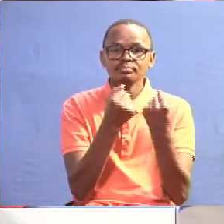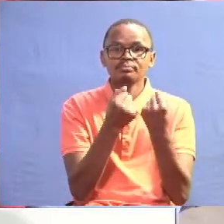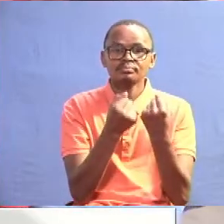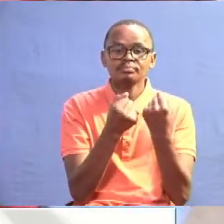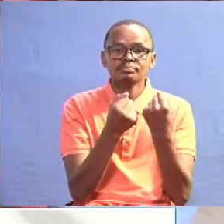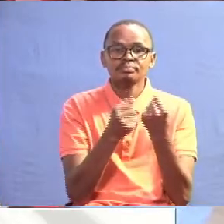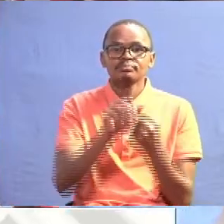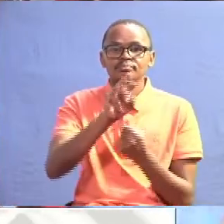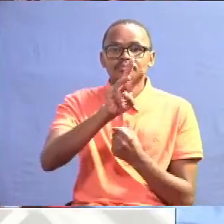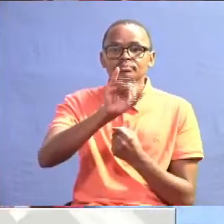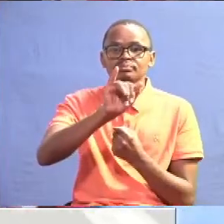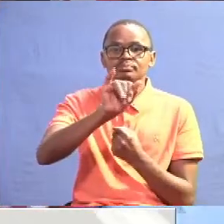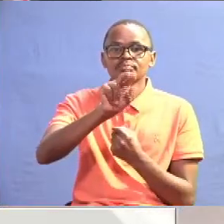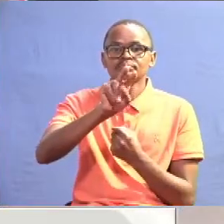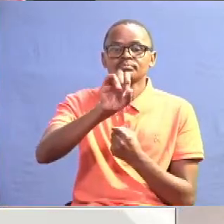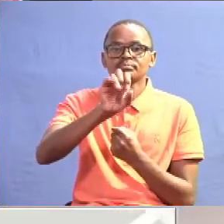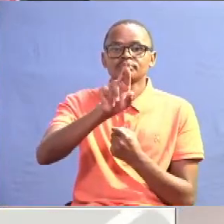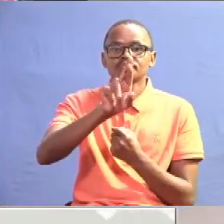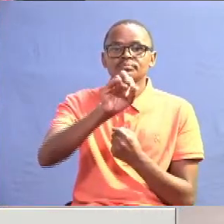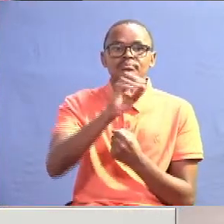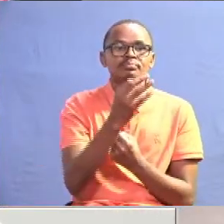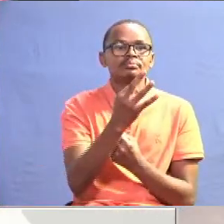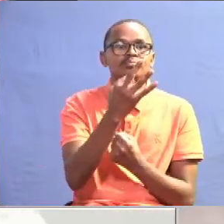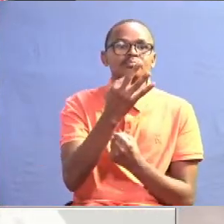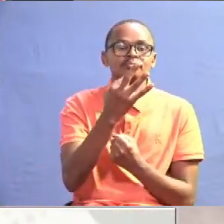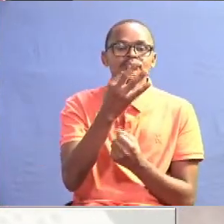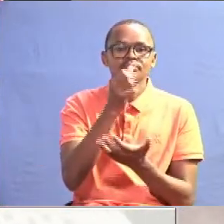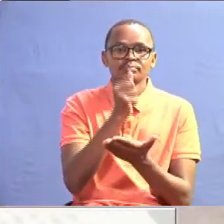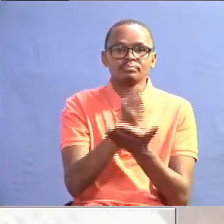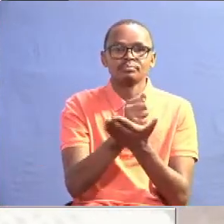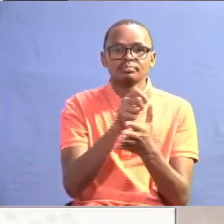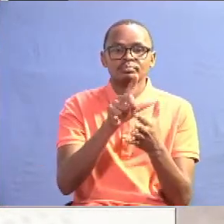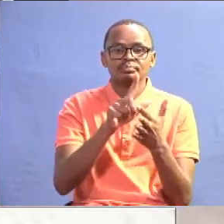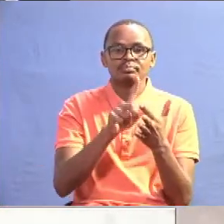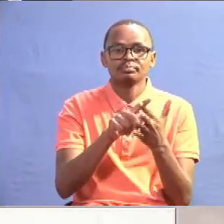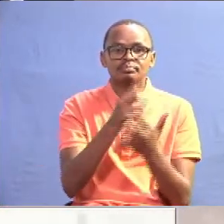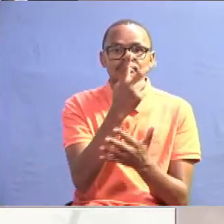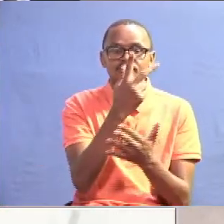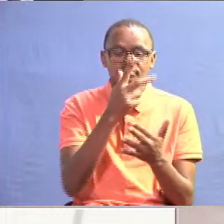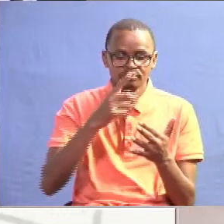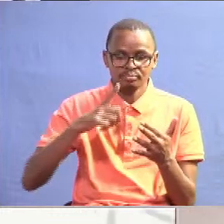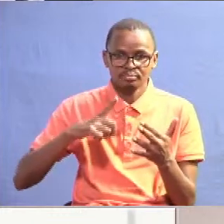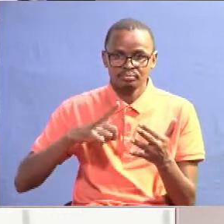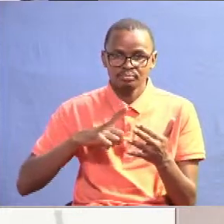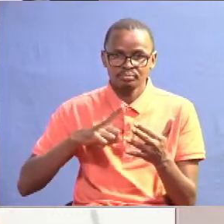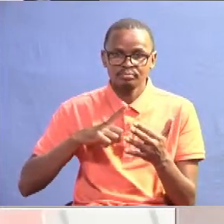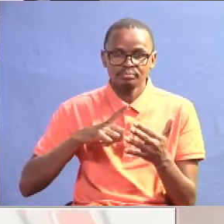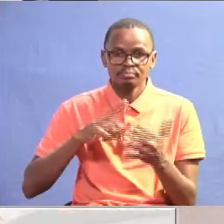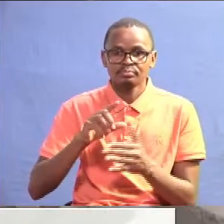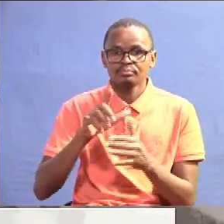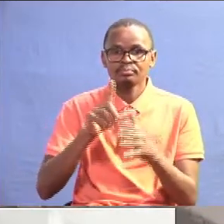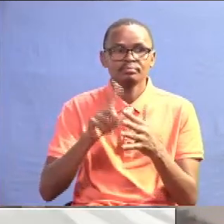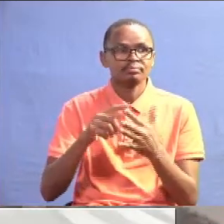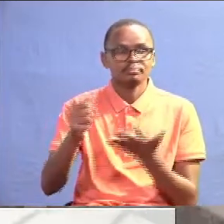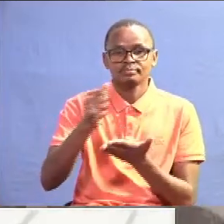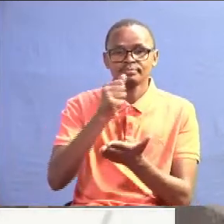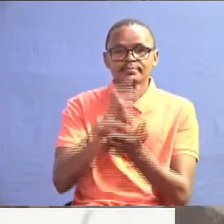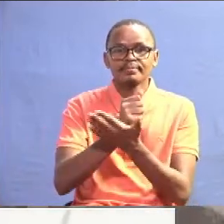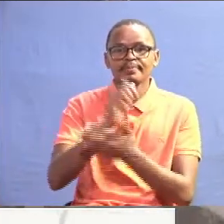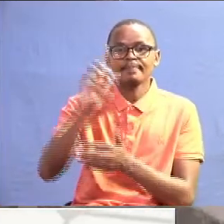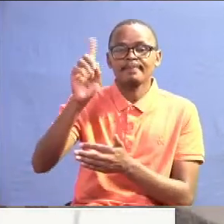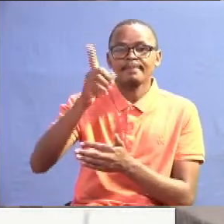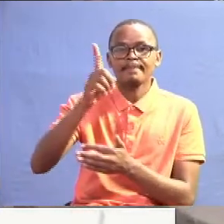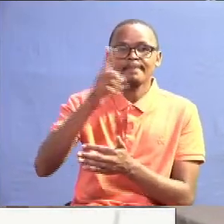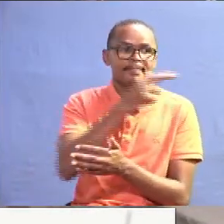Ms. Wanjiru further confirmed that 3 police officers, among them 2 ladies and 1 gentleman, were admitted in a Nairobi